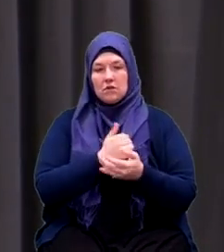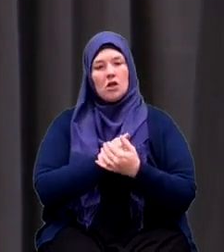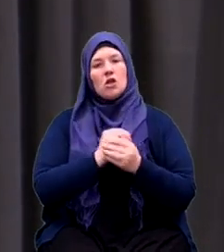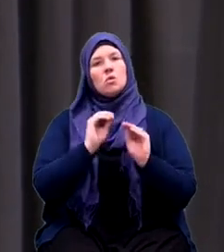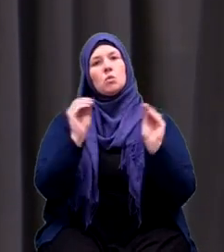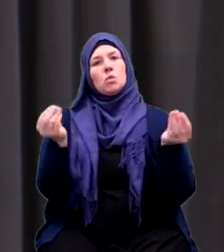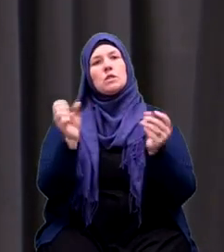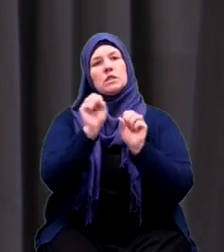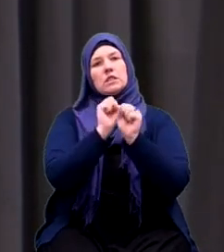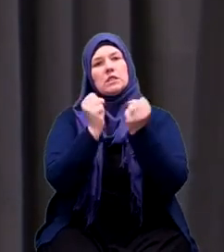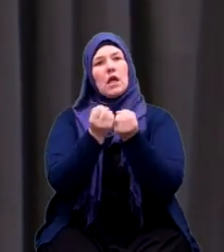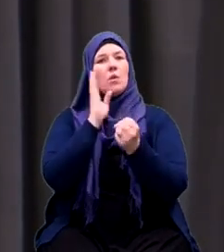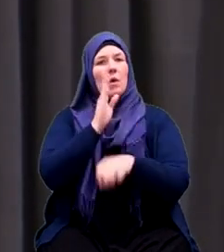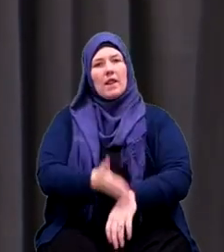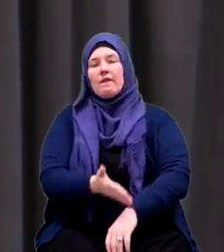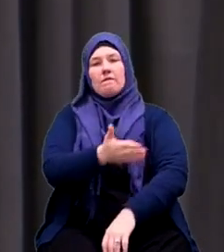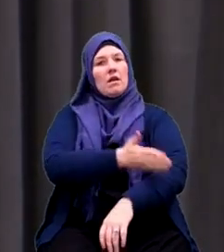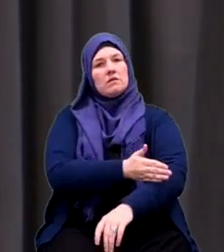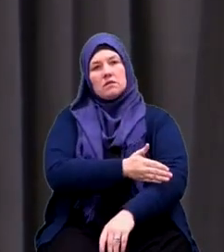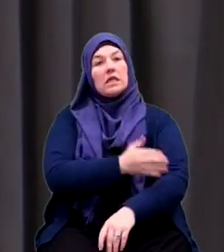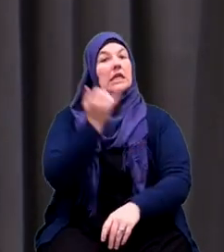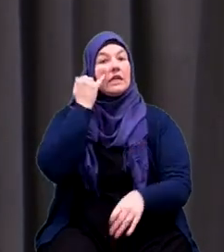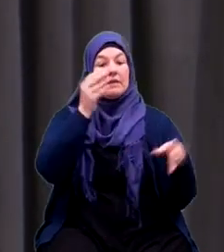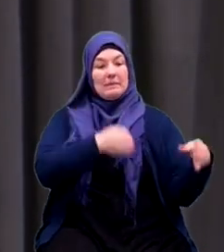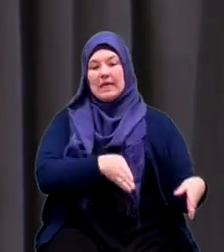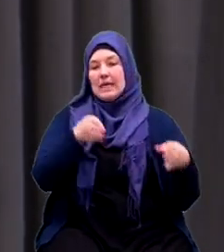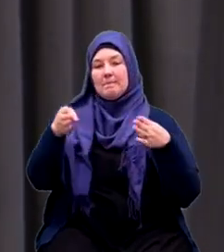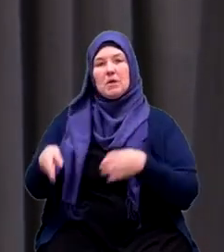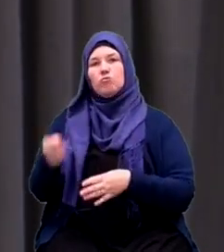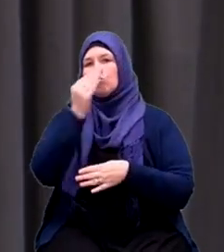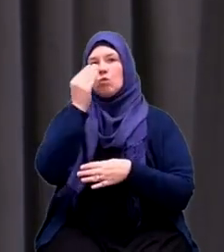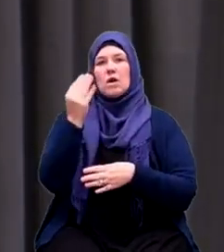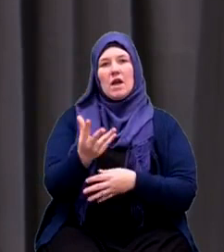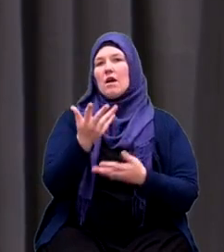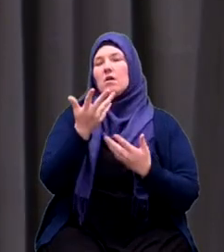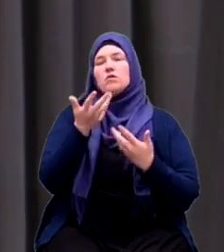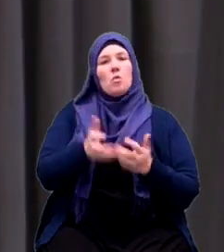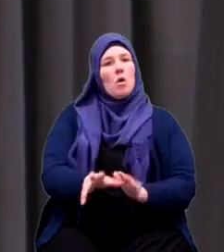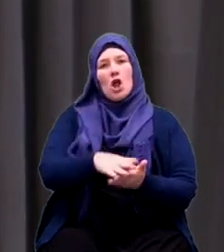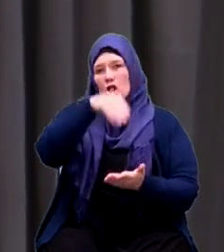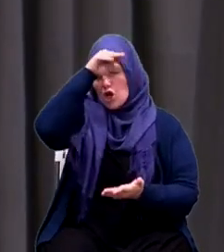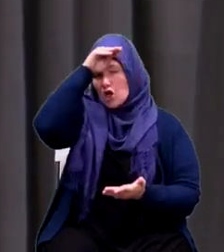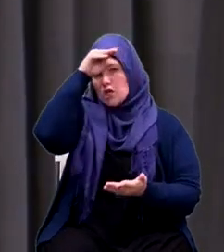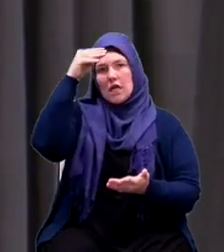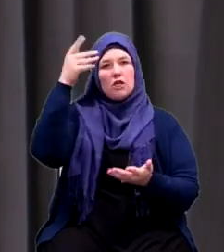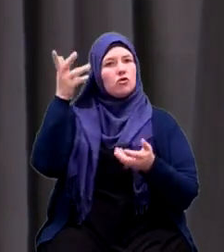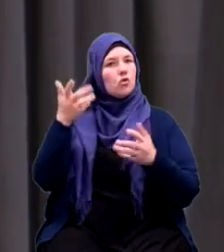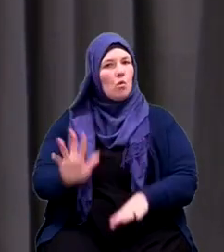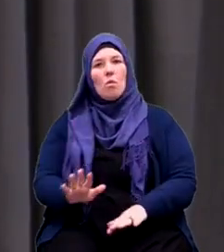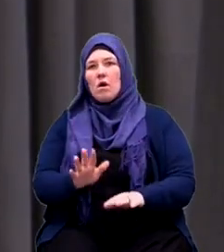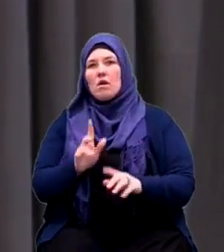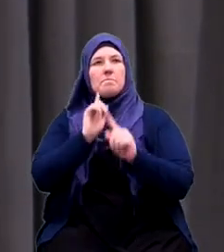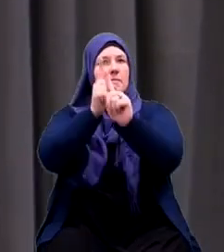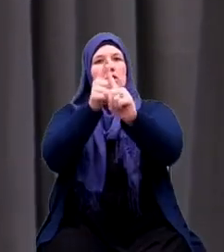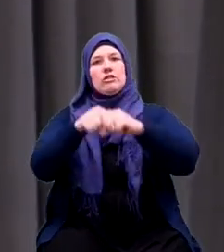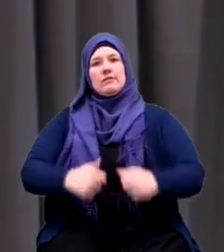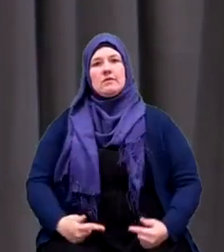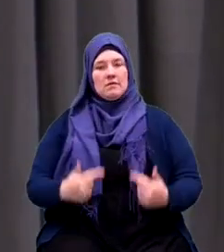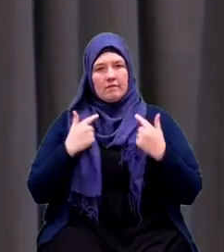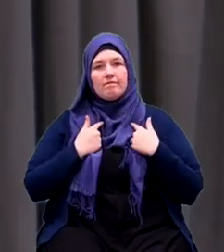advance if the individuals do not care to learn and determine what their mission is in this